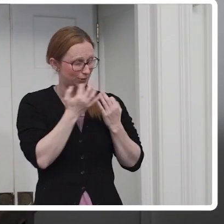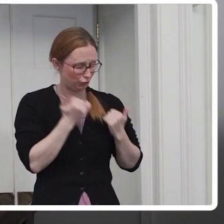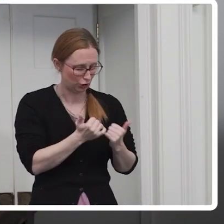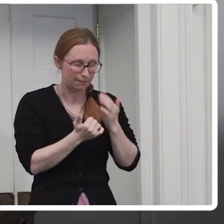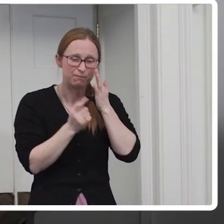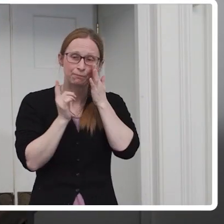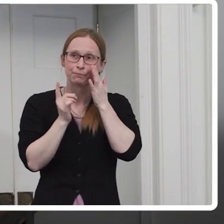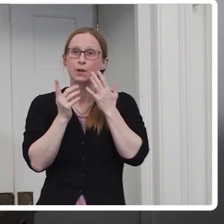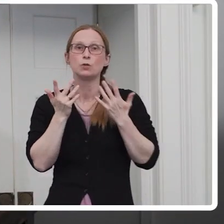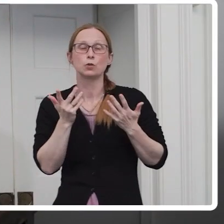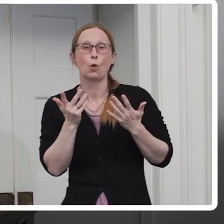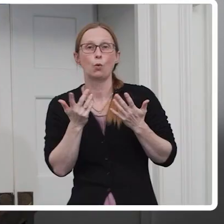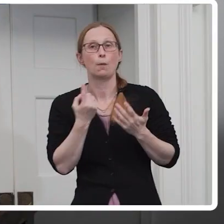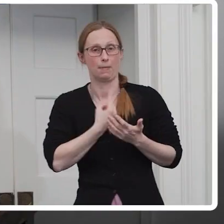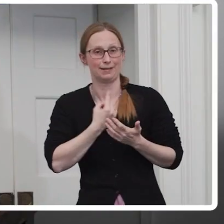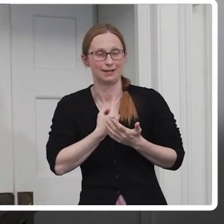Thanks for your question.